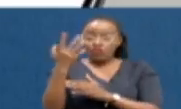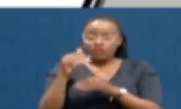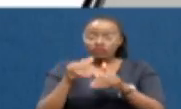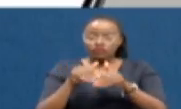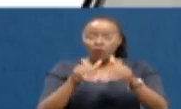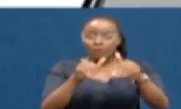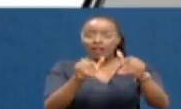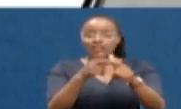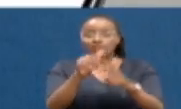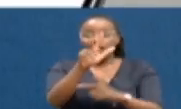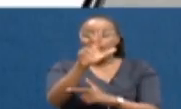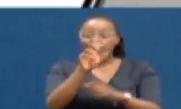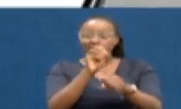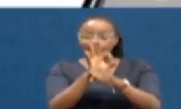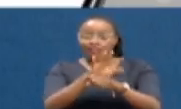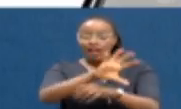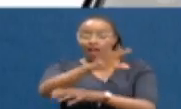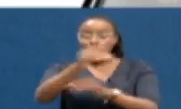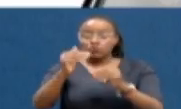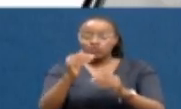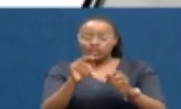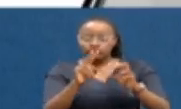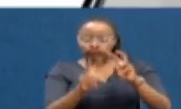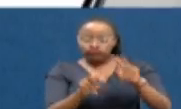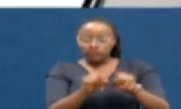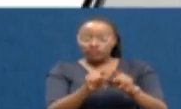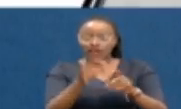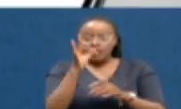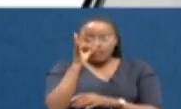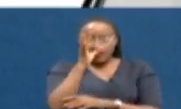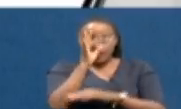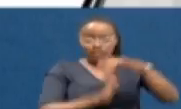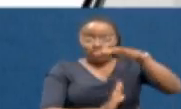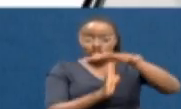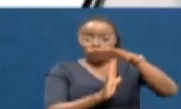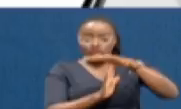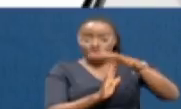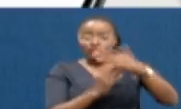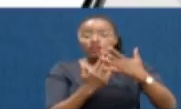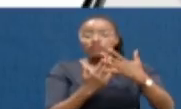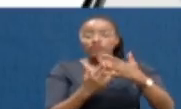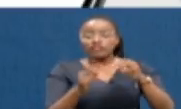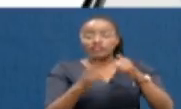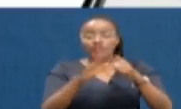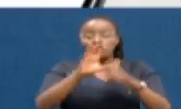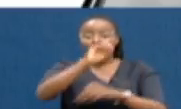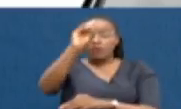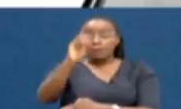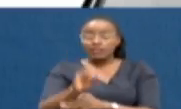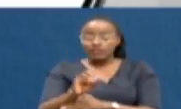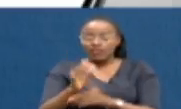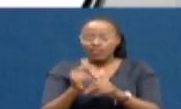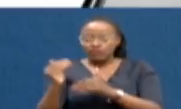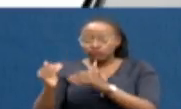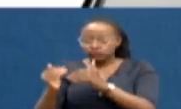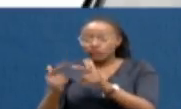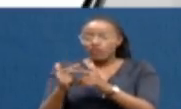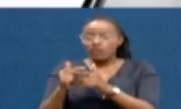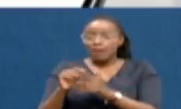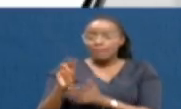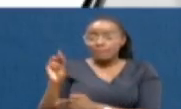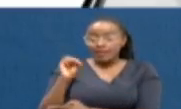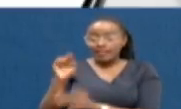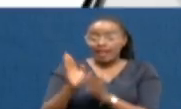out of 13 counties assessed, the report ranks Nyeri County tops at 75%, followed closely by